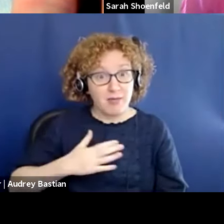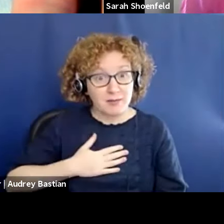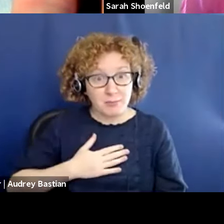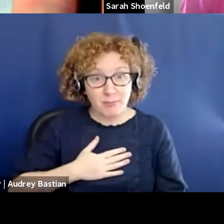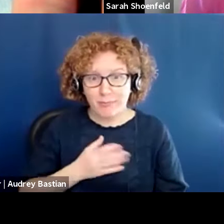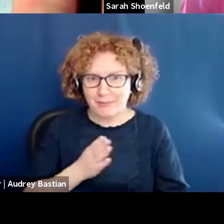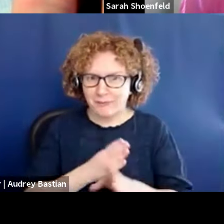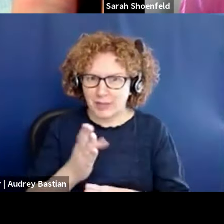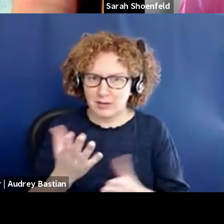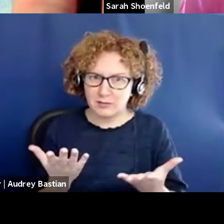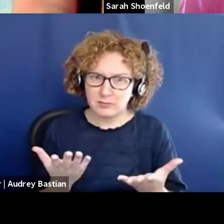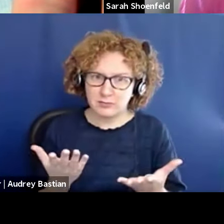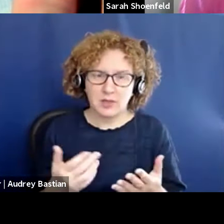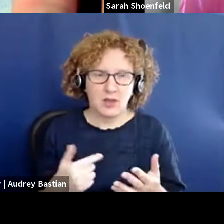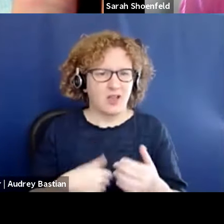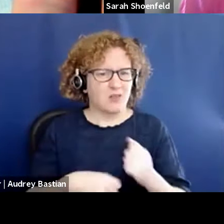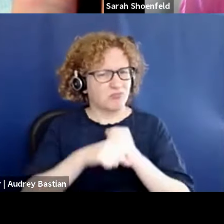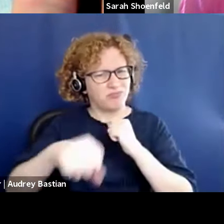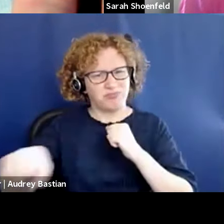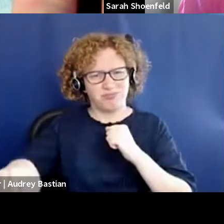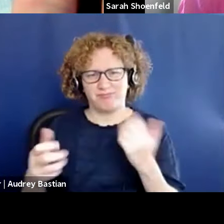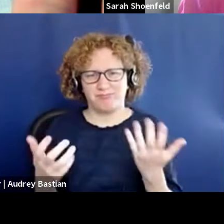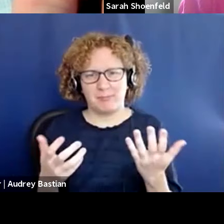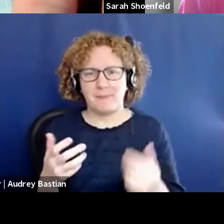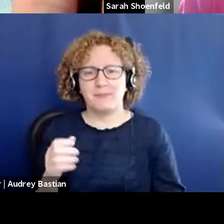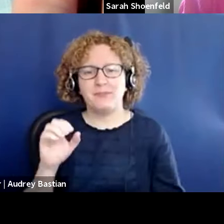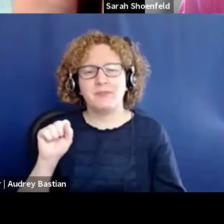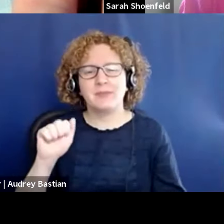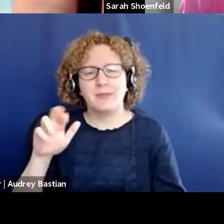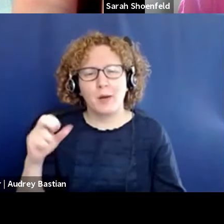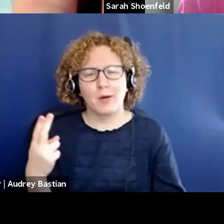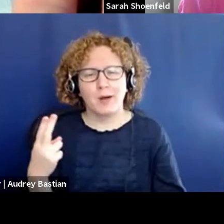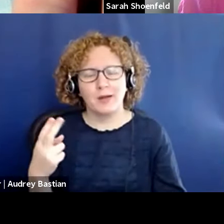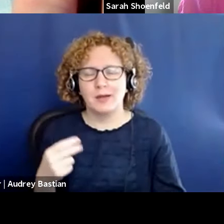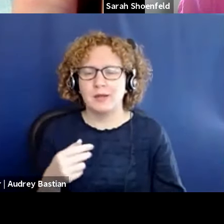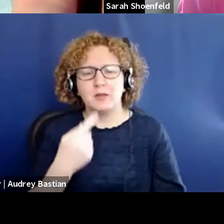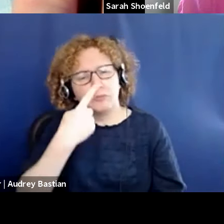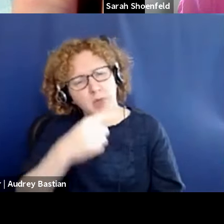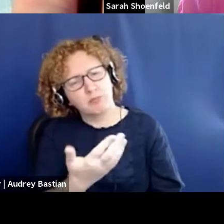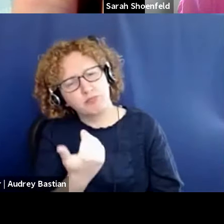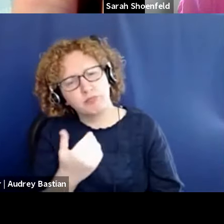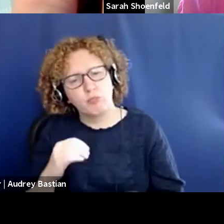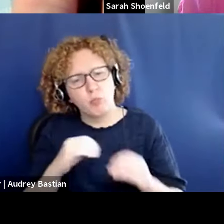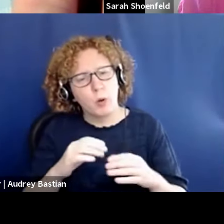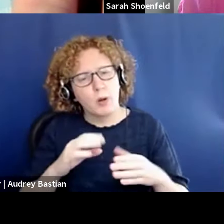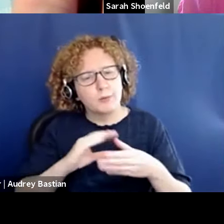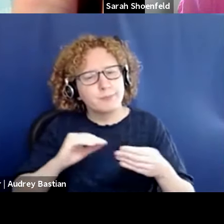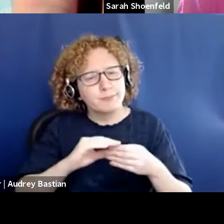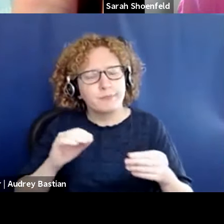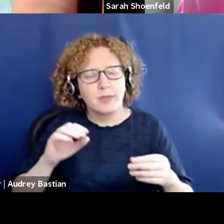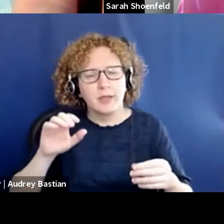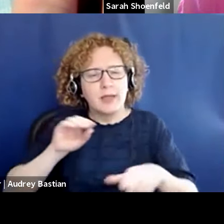little time. I can go on and on. So you, Well, can you tell us about your experience with the counselor?